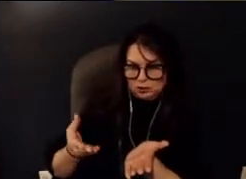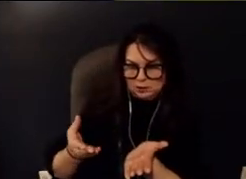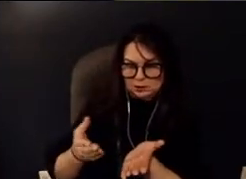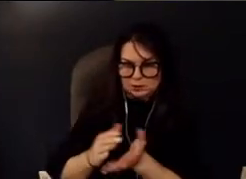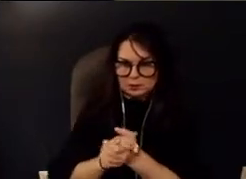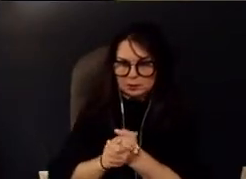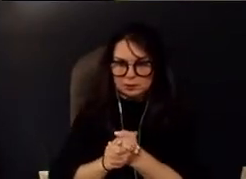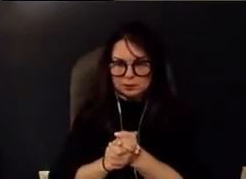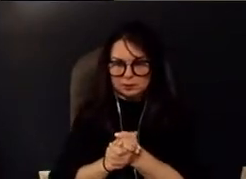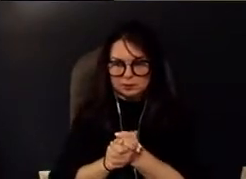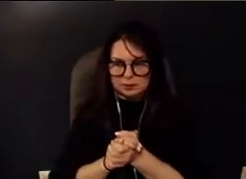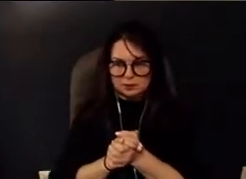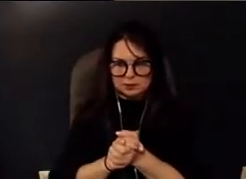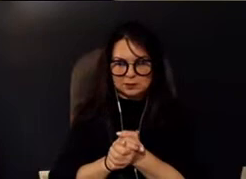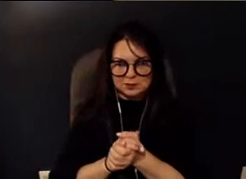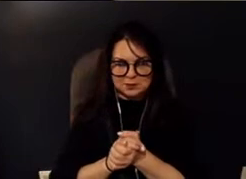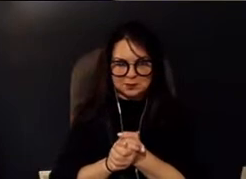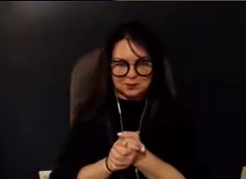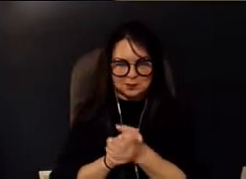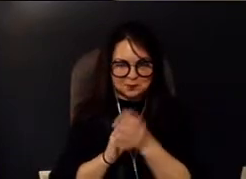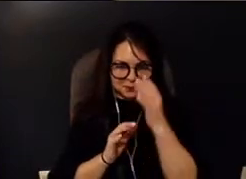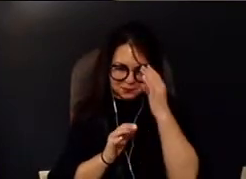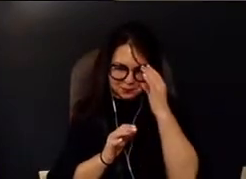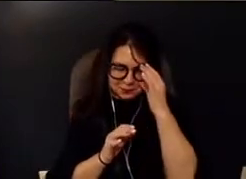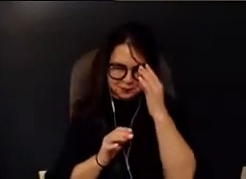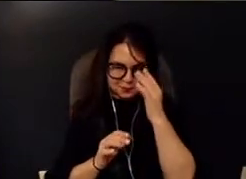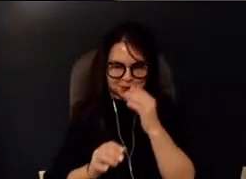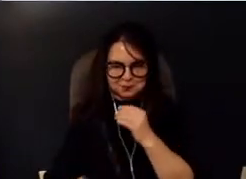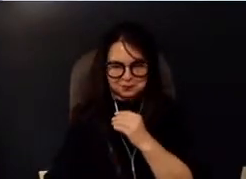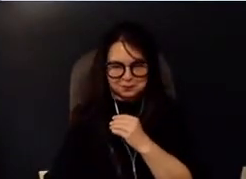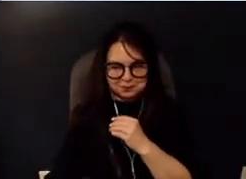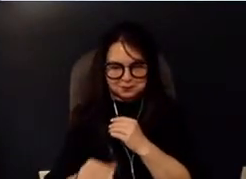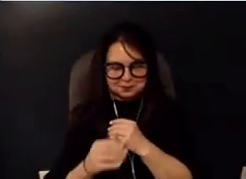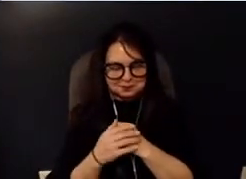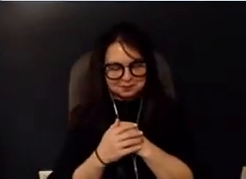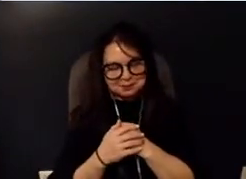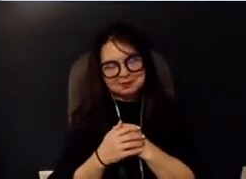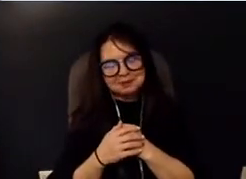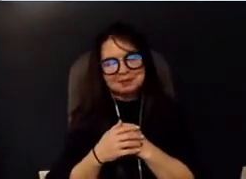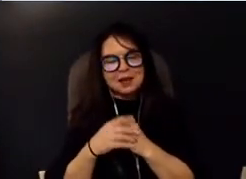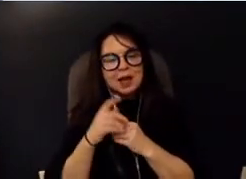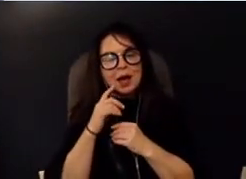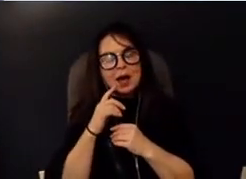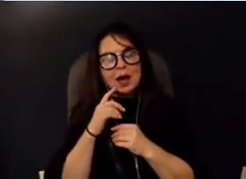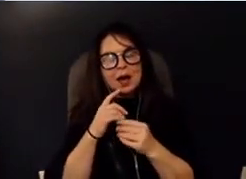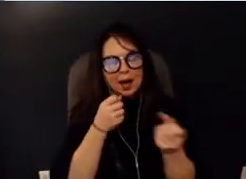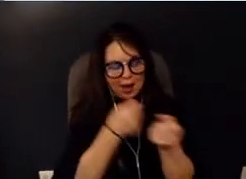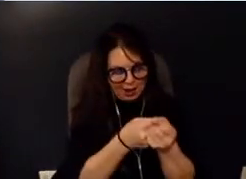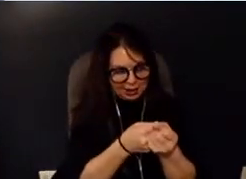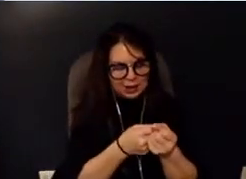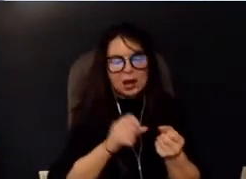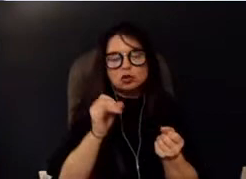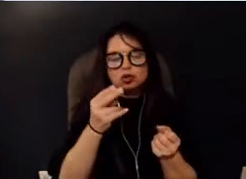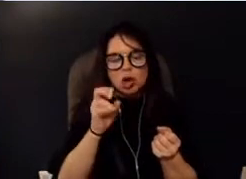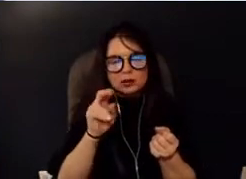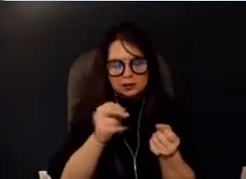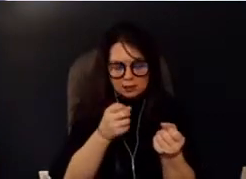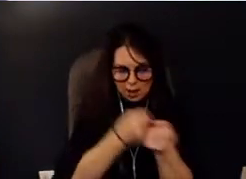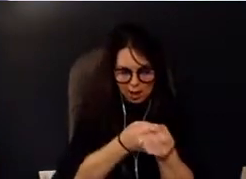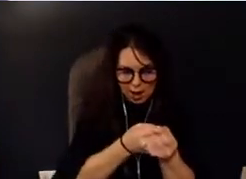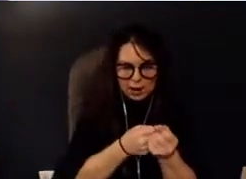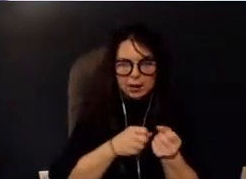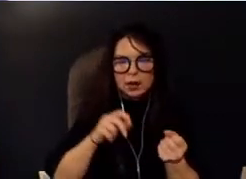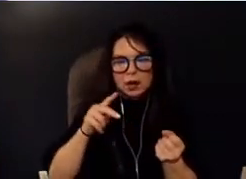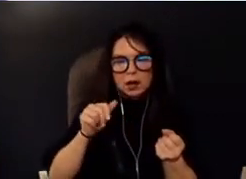Seeing none, clerk will call the roll. Councilmember Goodman. Aye. Councilmember Johnson. Aye. Councilmember Palmisano.